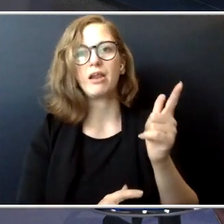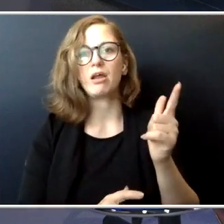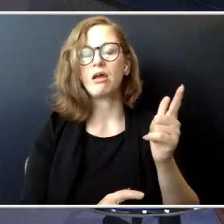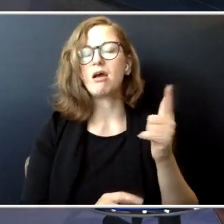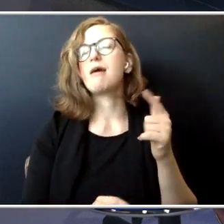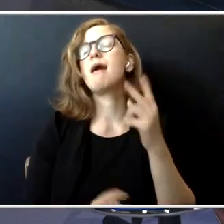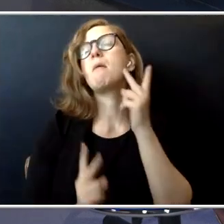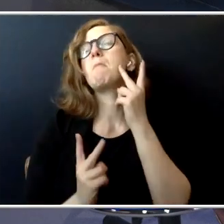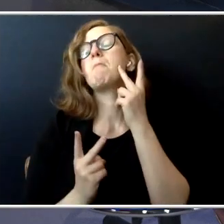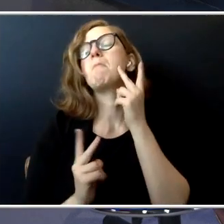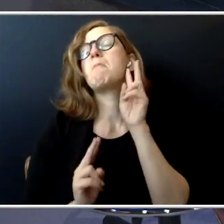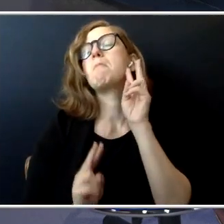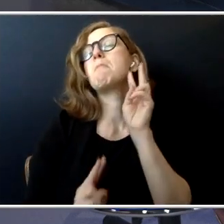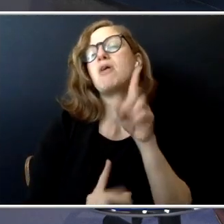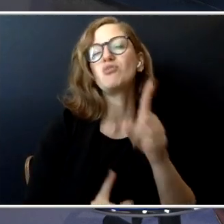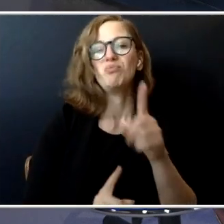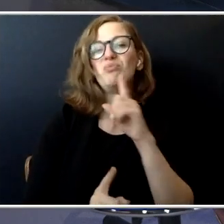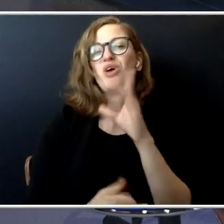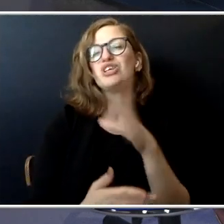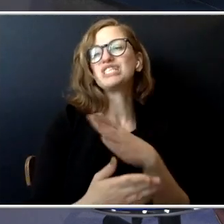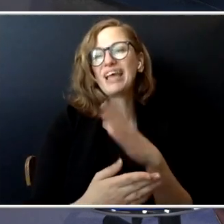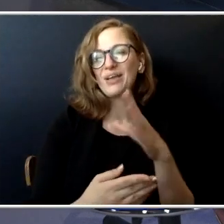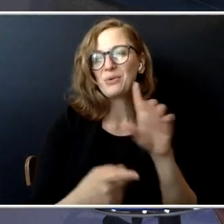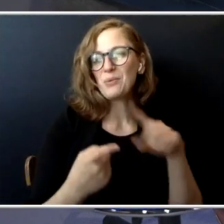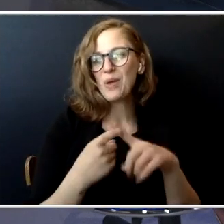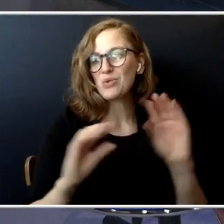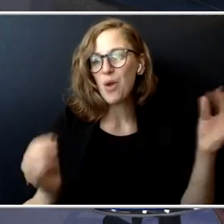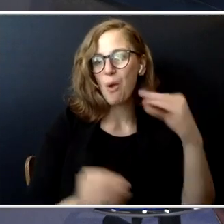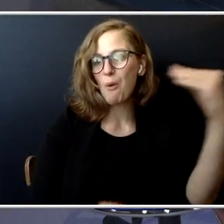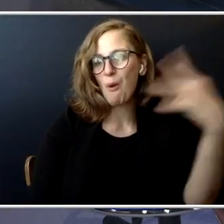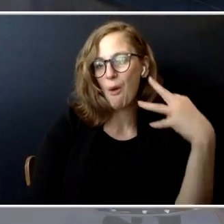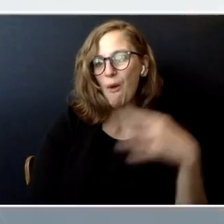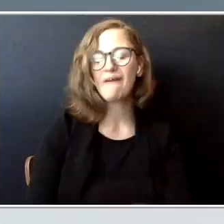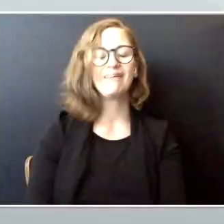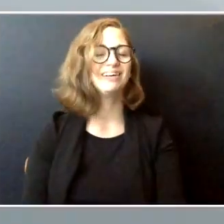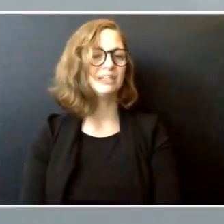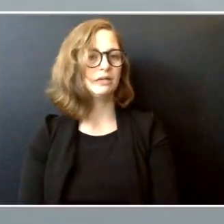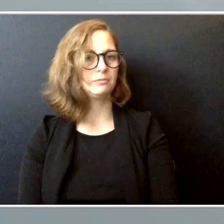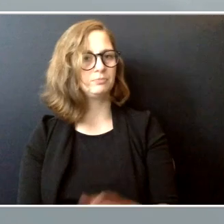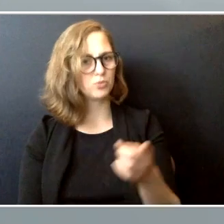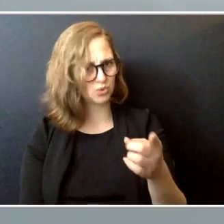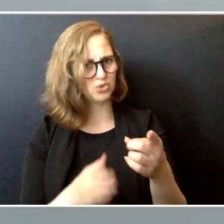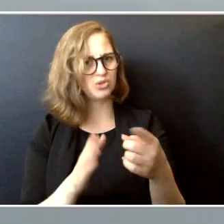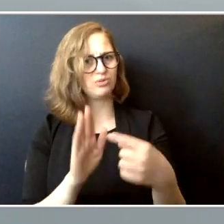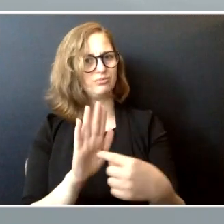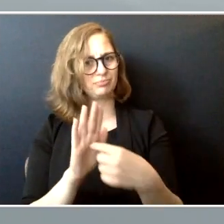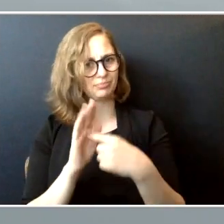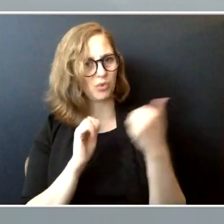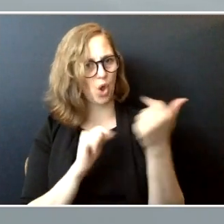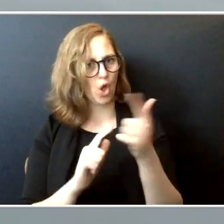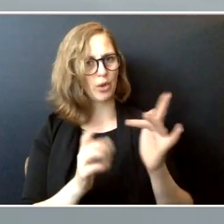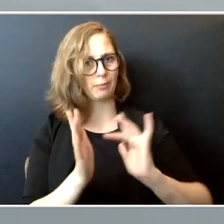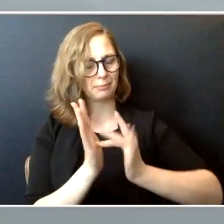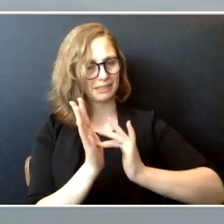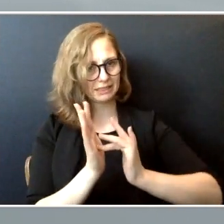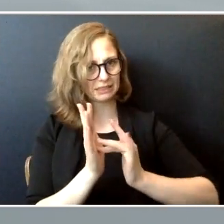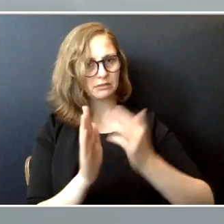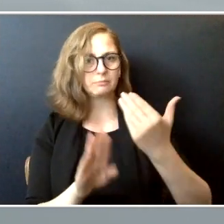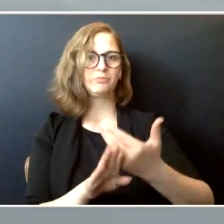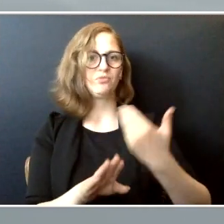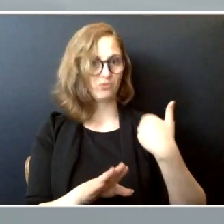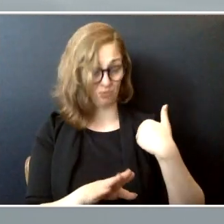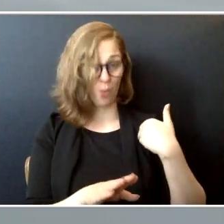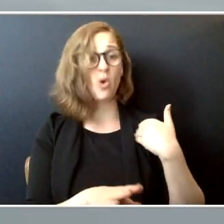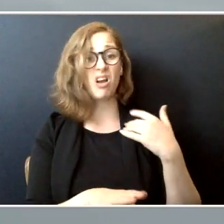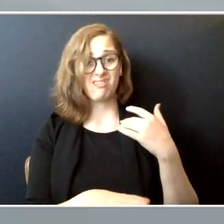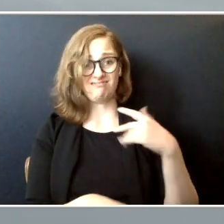camera. You also shared a picture of all your different medications that you were taking even before this, which adds another layer,